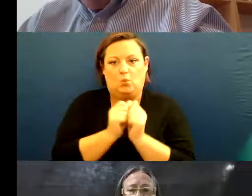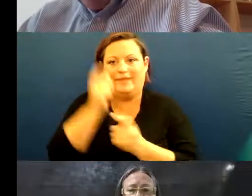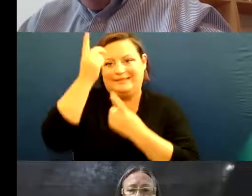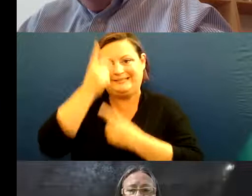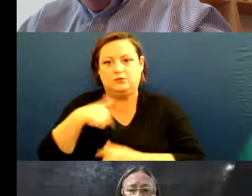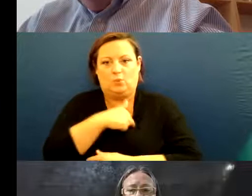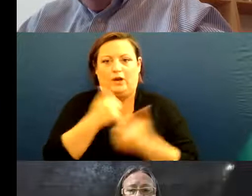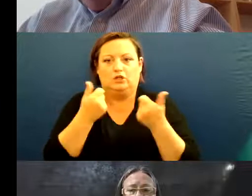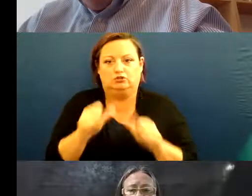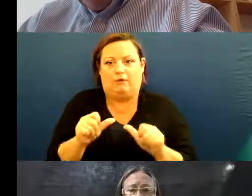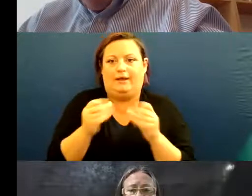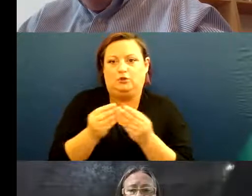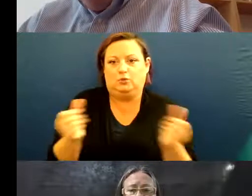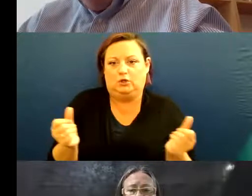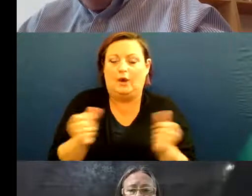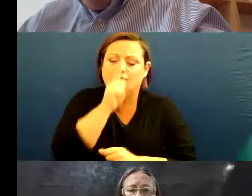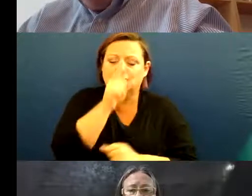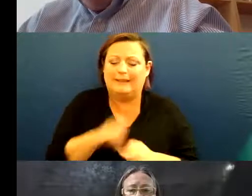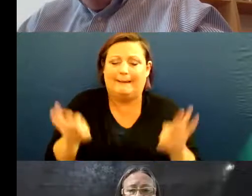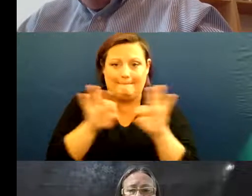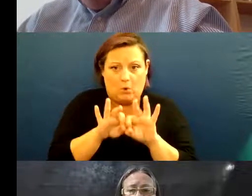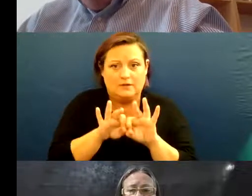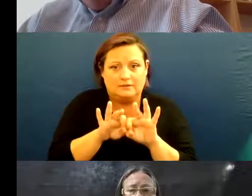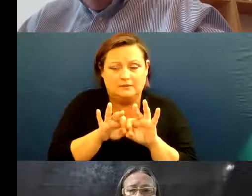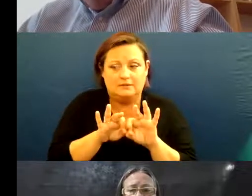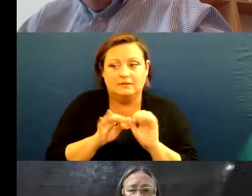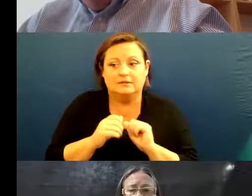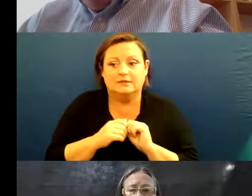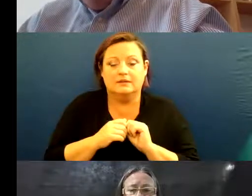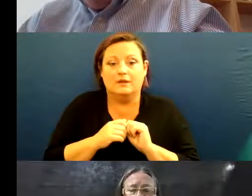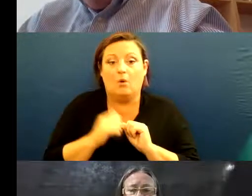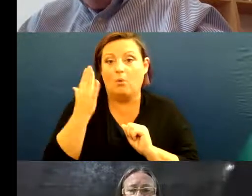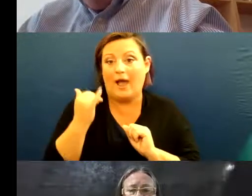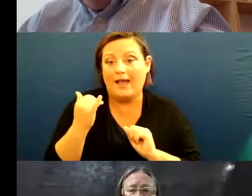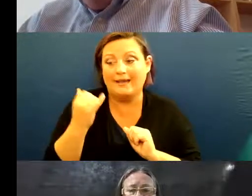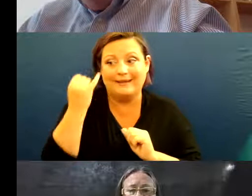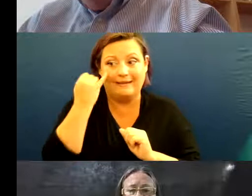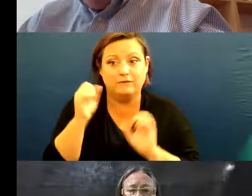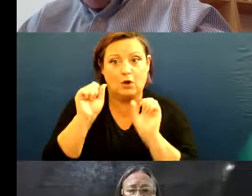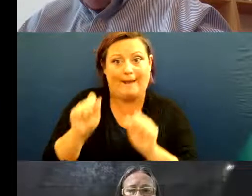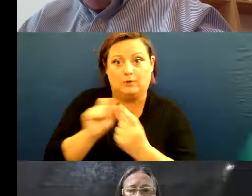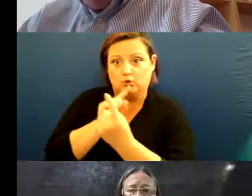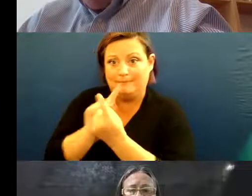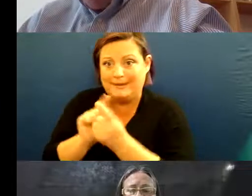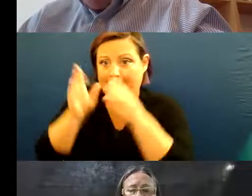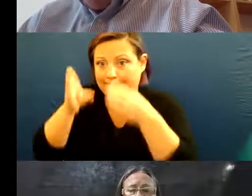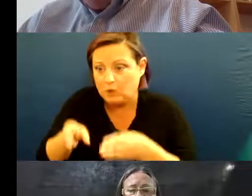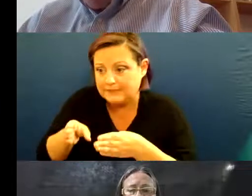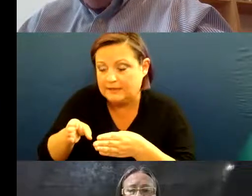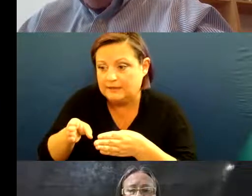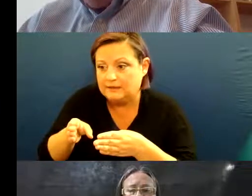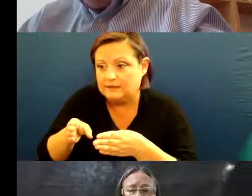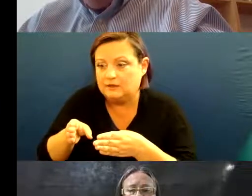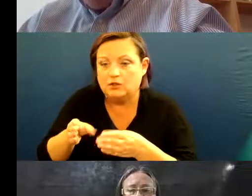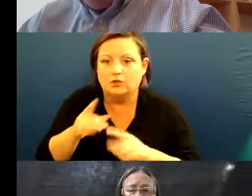I think it's really important to do that. I think if you do that, you'll never look at the way you do science again. You'll always be thinking about those kids